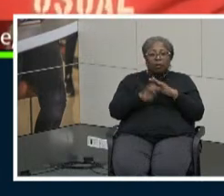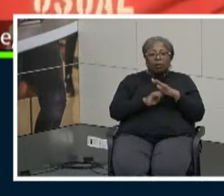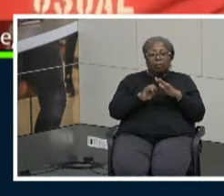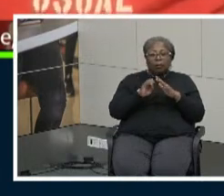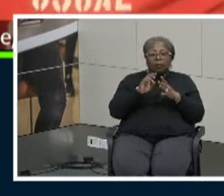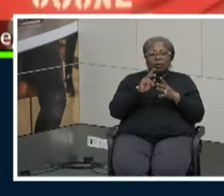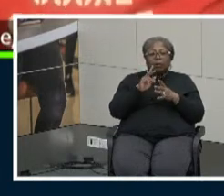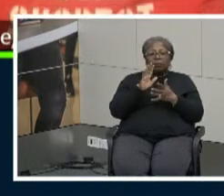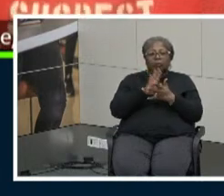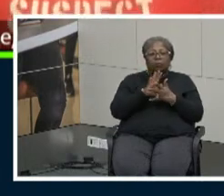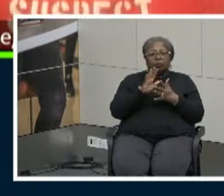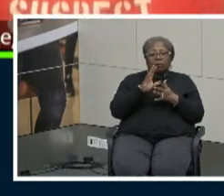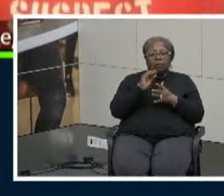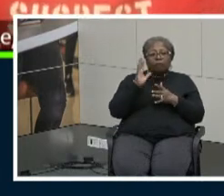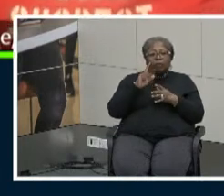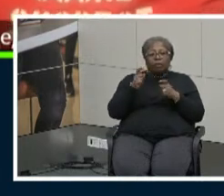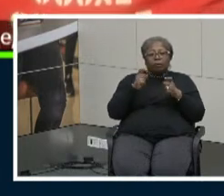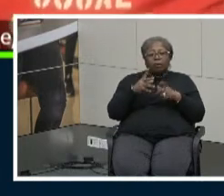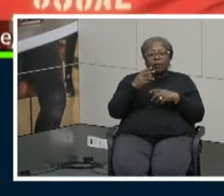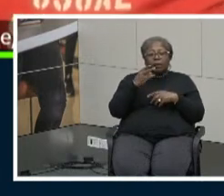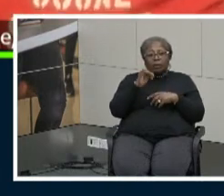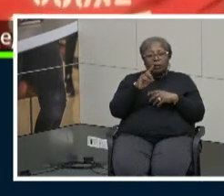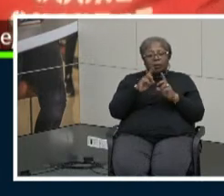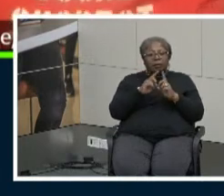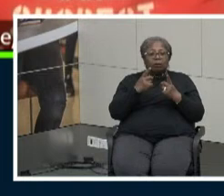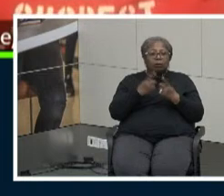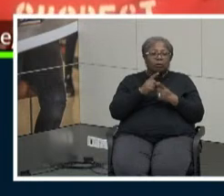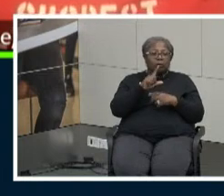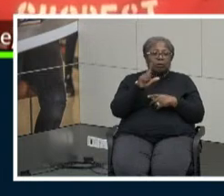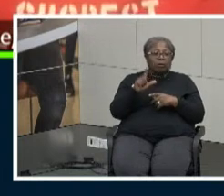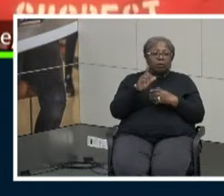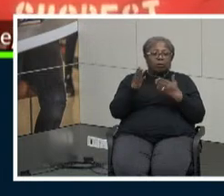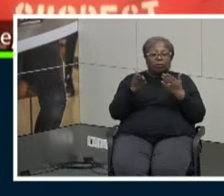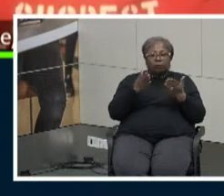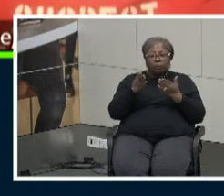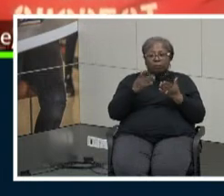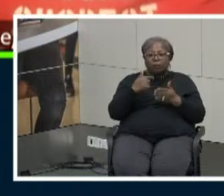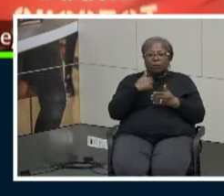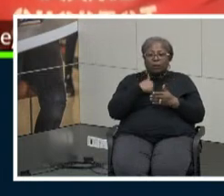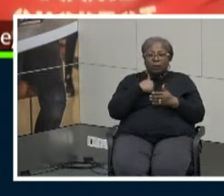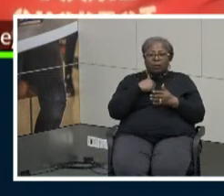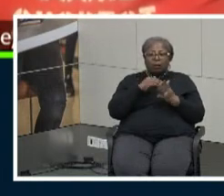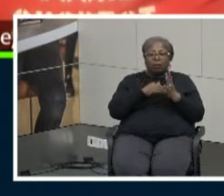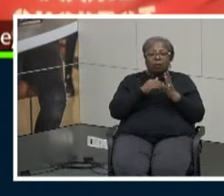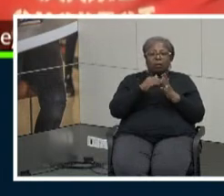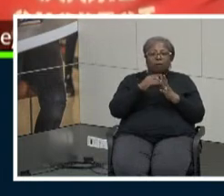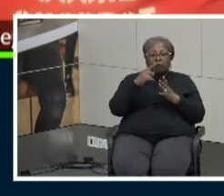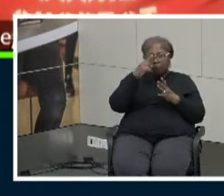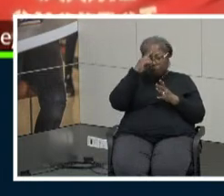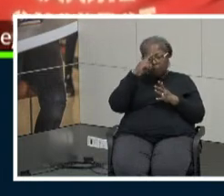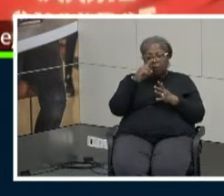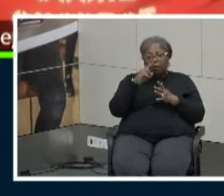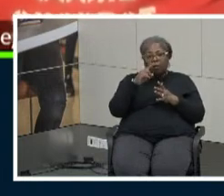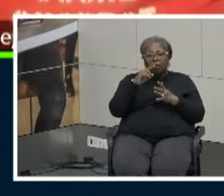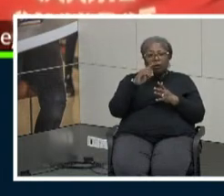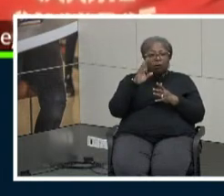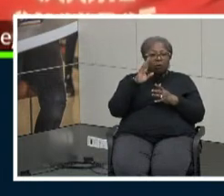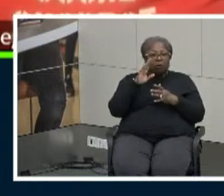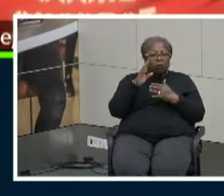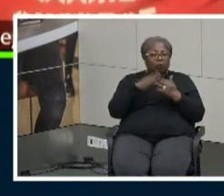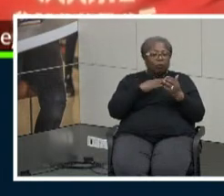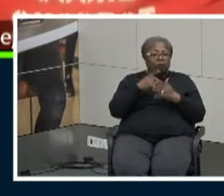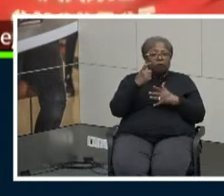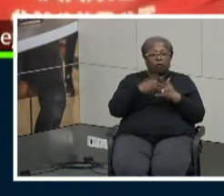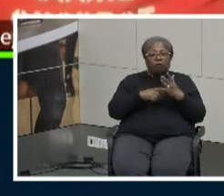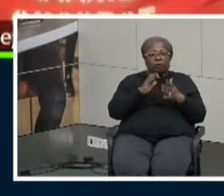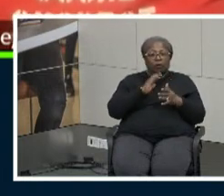librarian and the former manager of HISD Department of Library Services I often thought of Walter kronites quote whatever the cost of